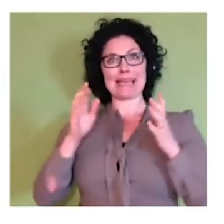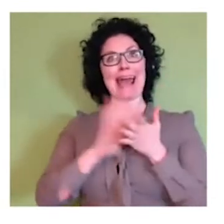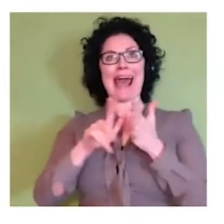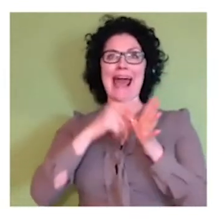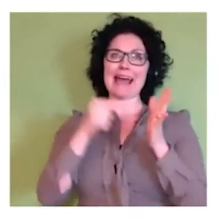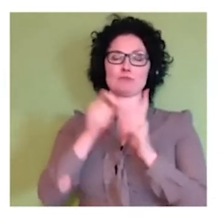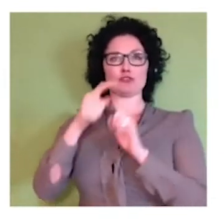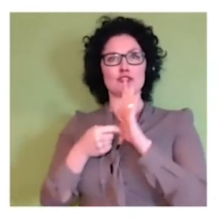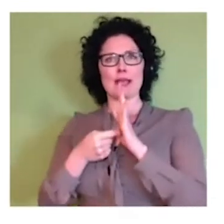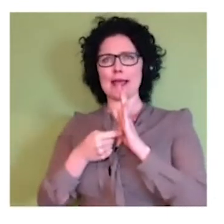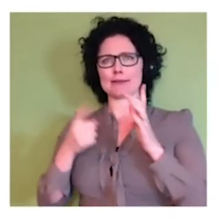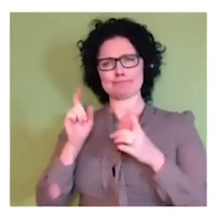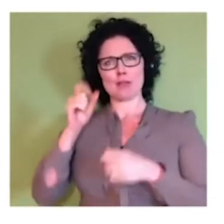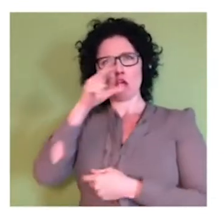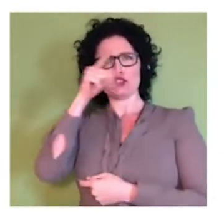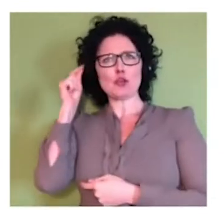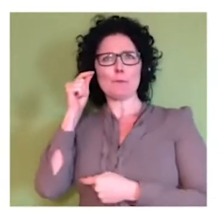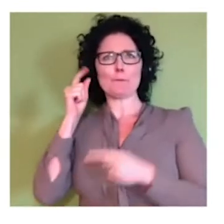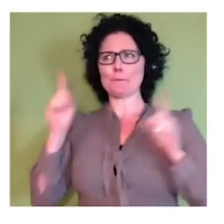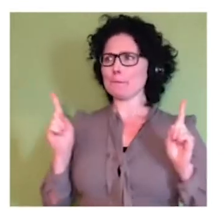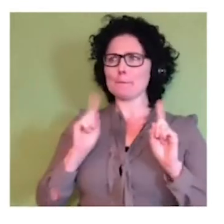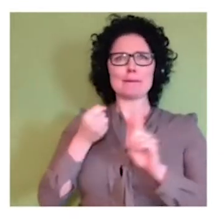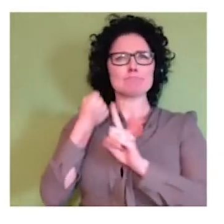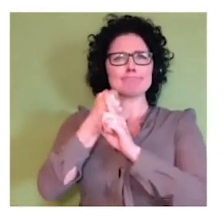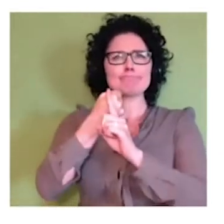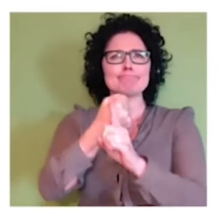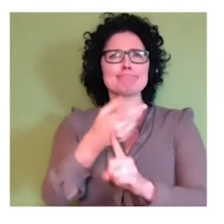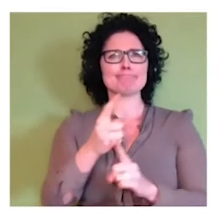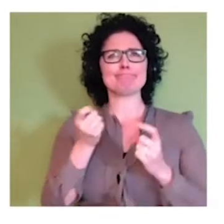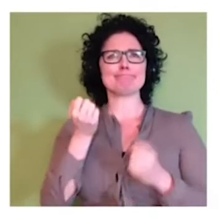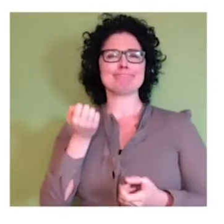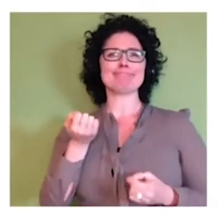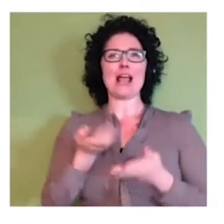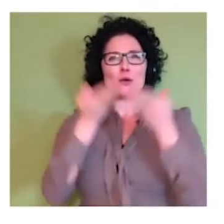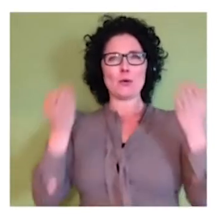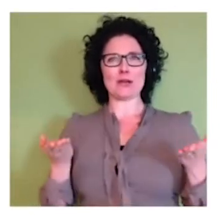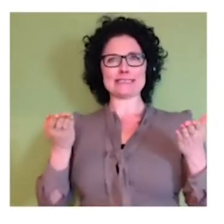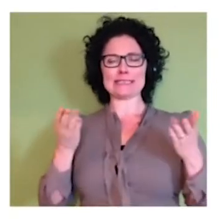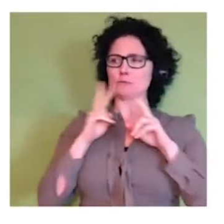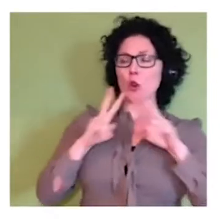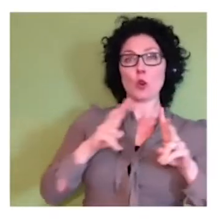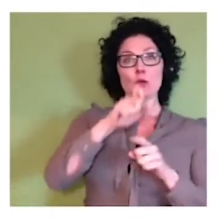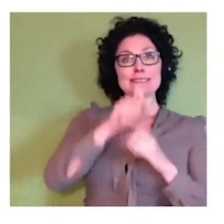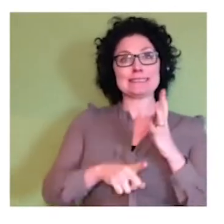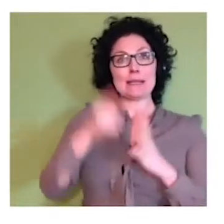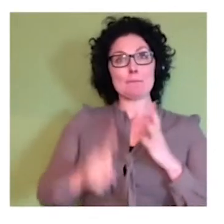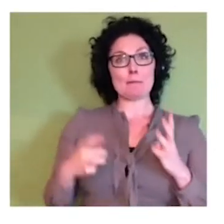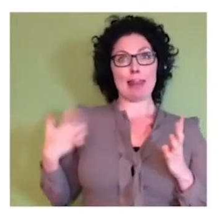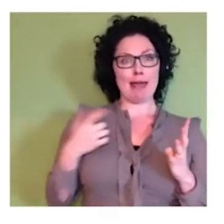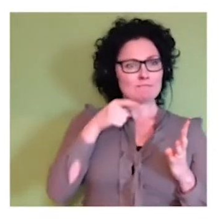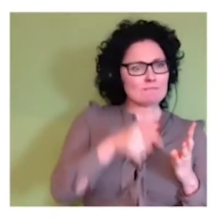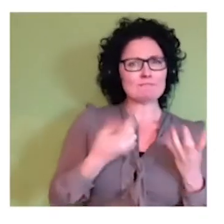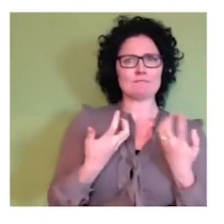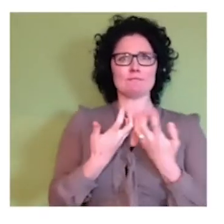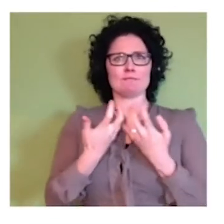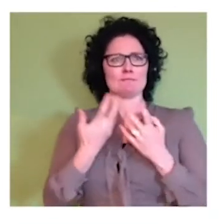for everyday equality. We listen to the challenges disabled people experience, and we provide practical information and emotional support